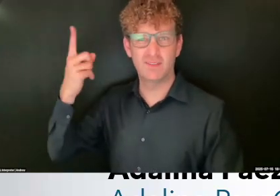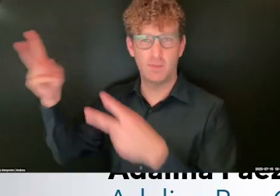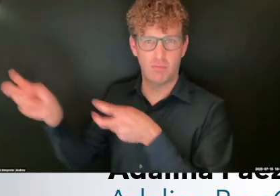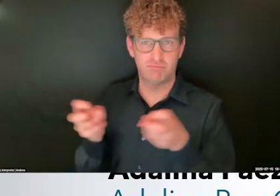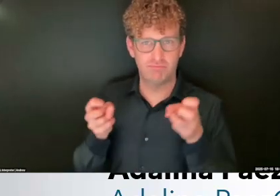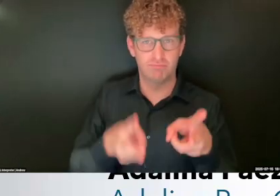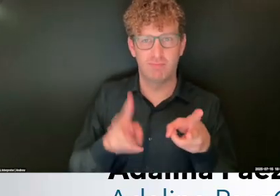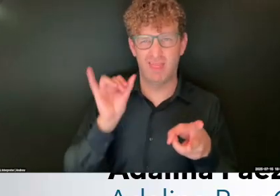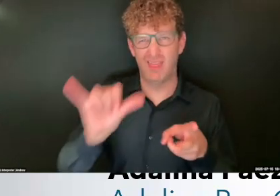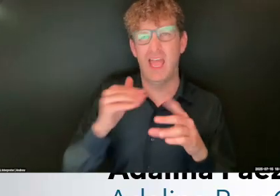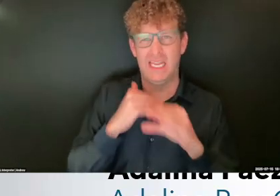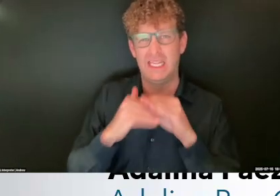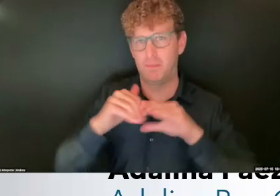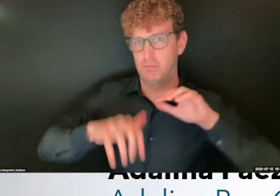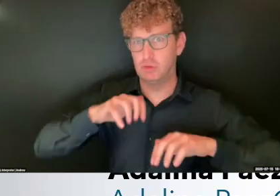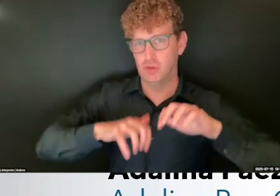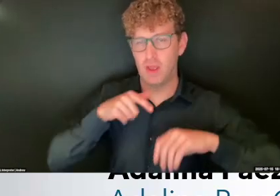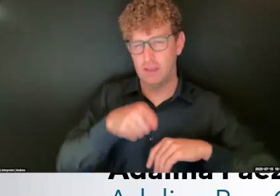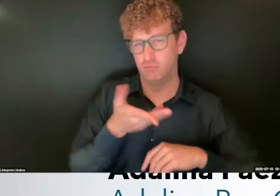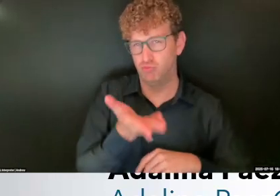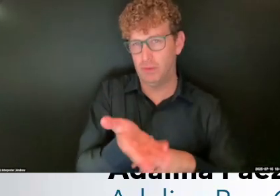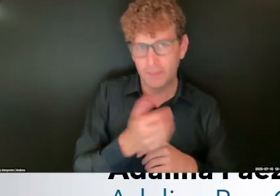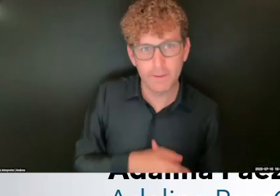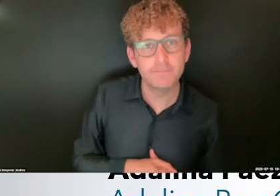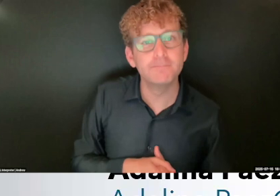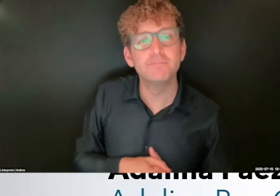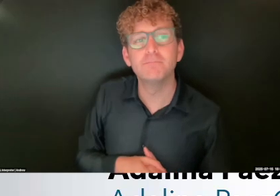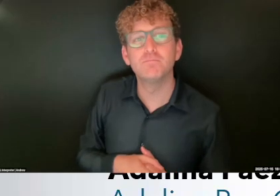We are here to listen and help the best that we can. Let's